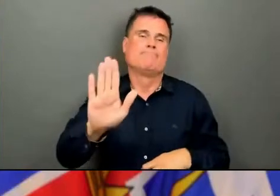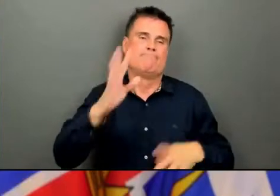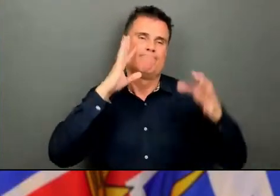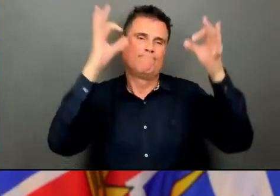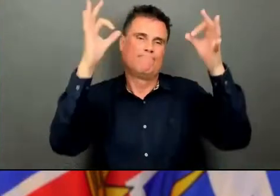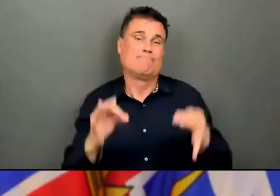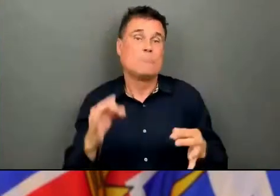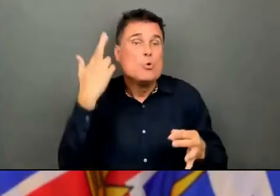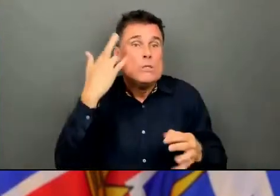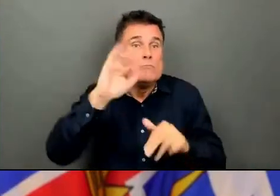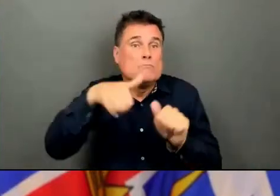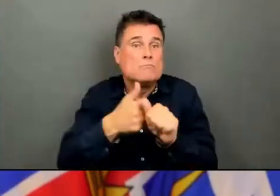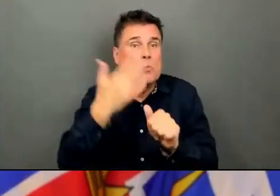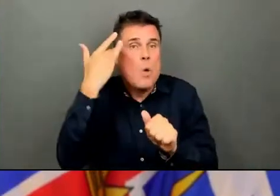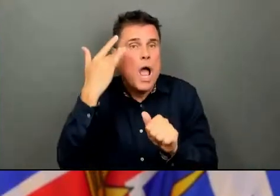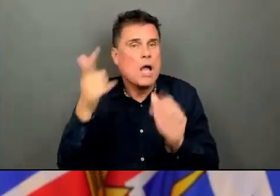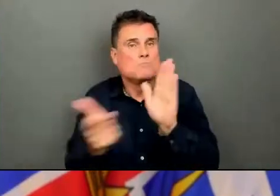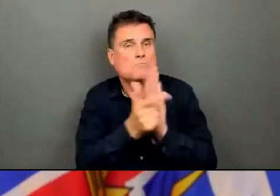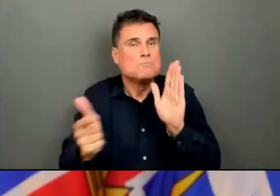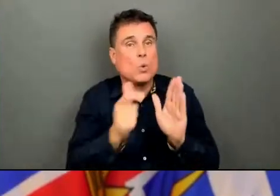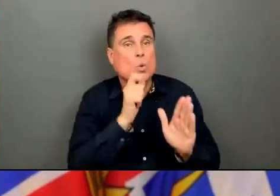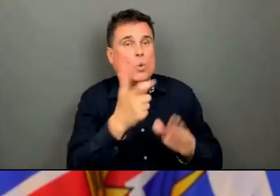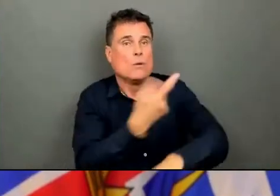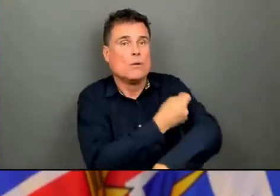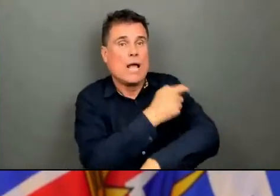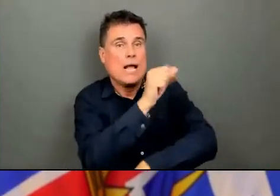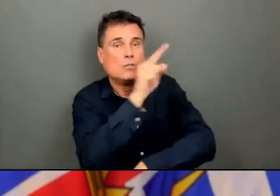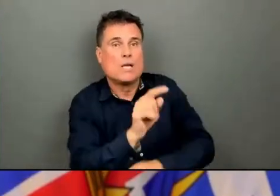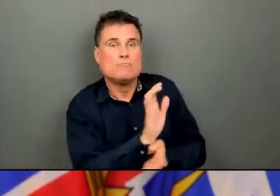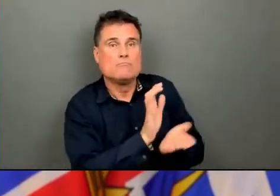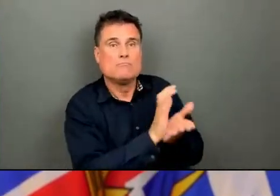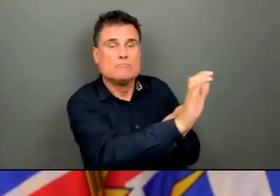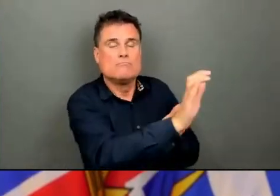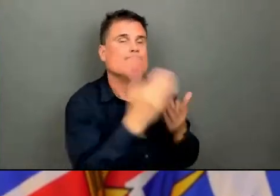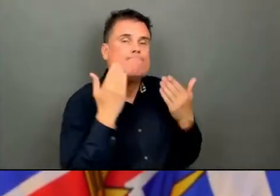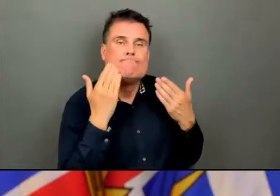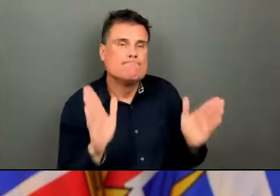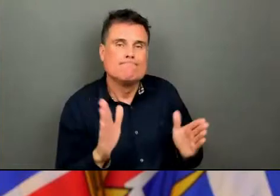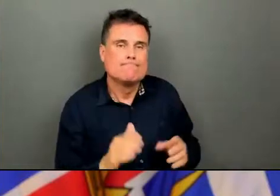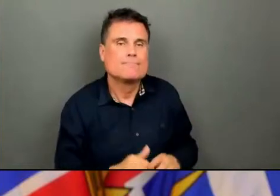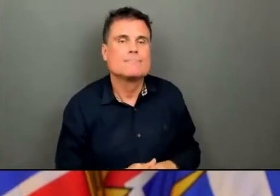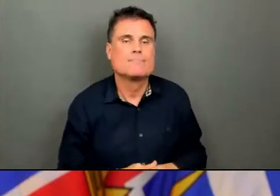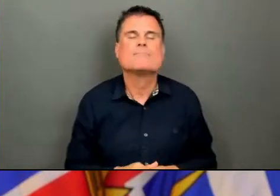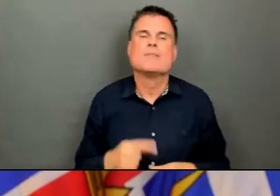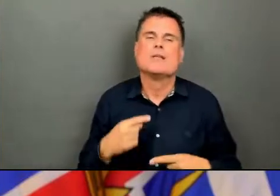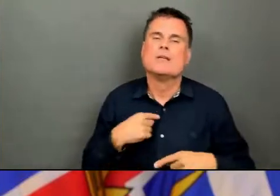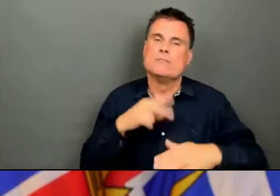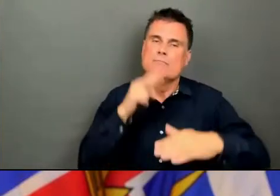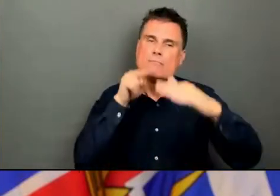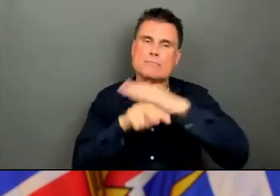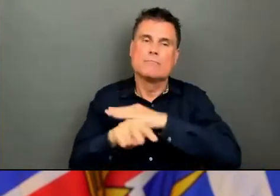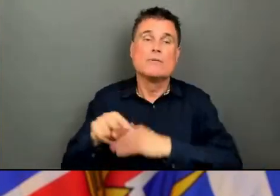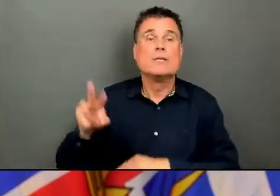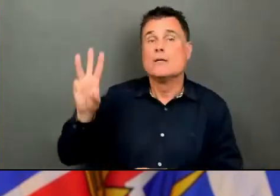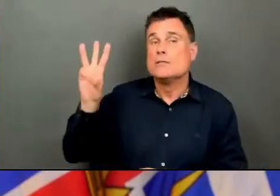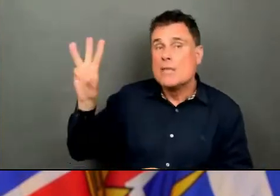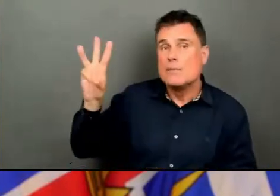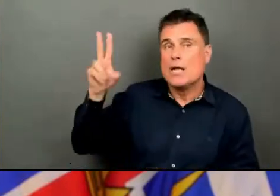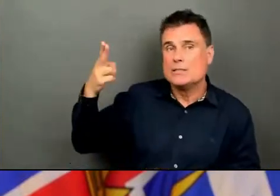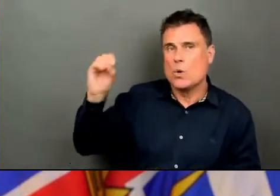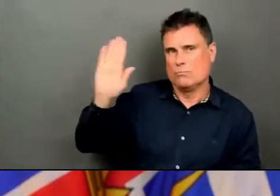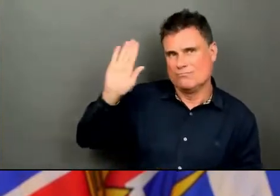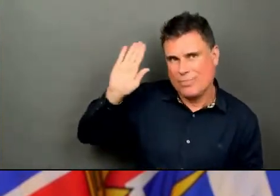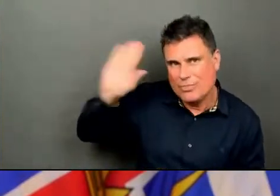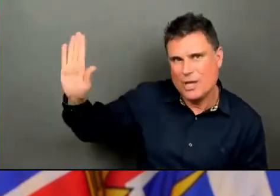we do expect that it will be the standard that WHO sets that allows us to have a measurable